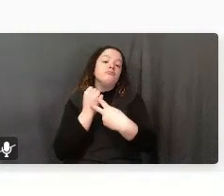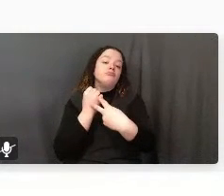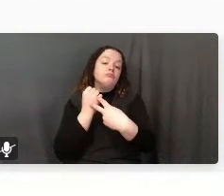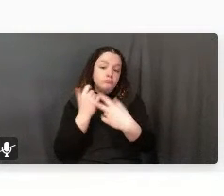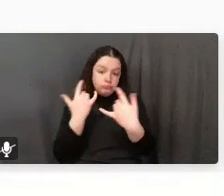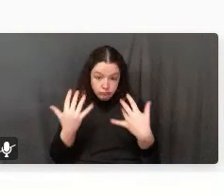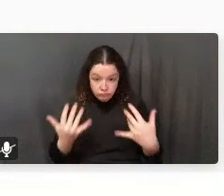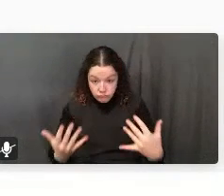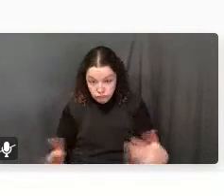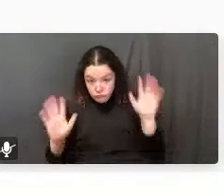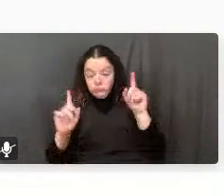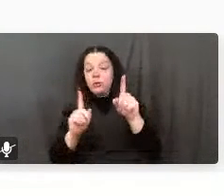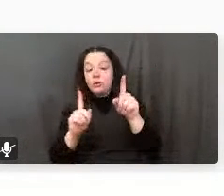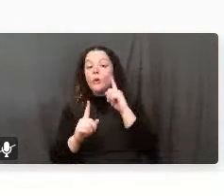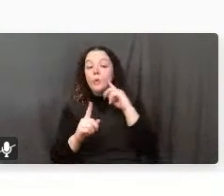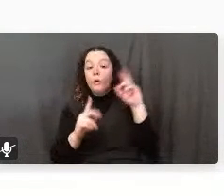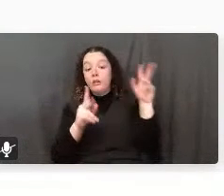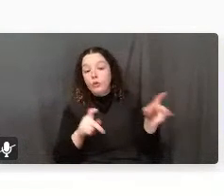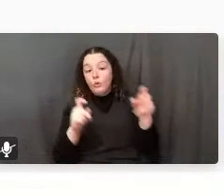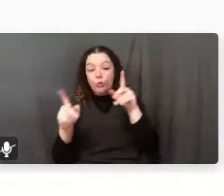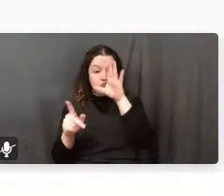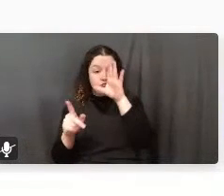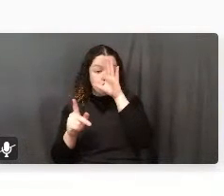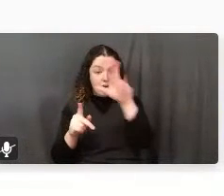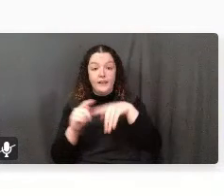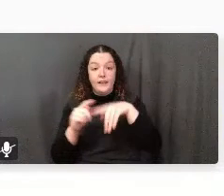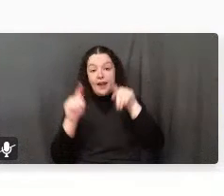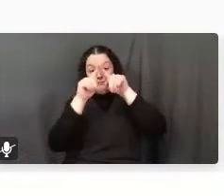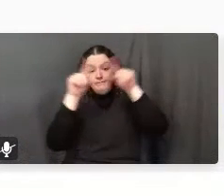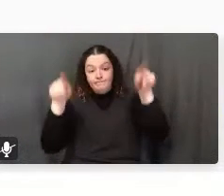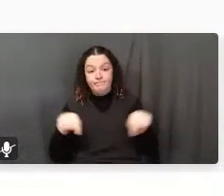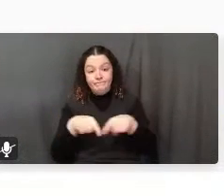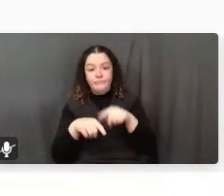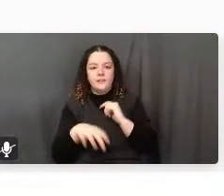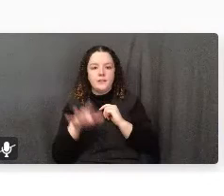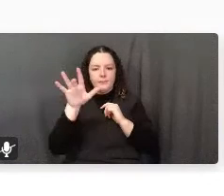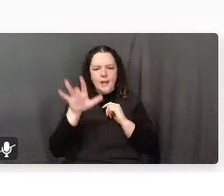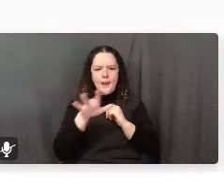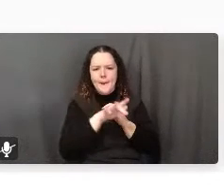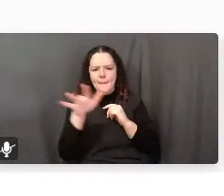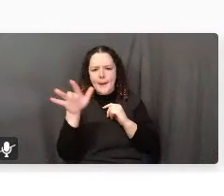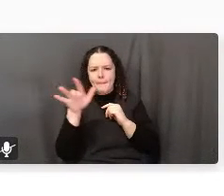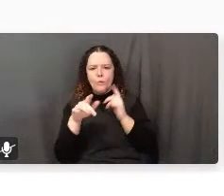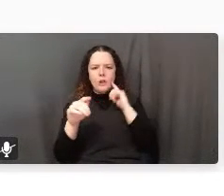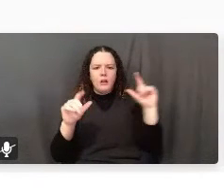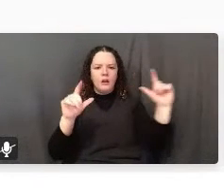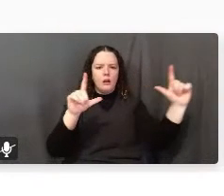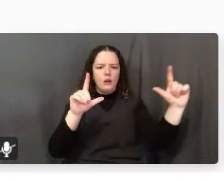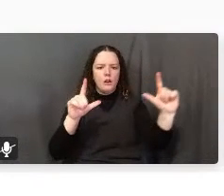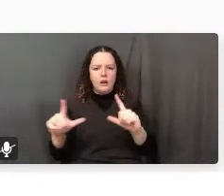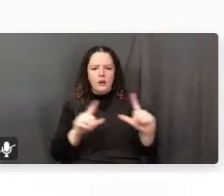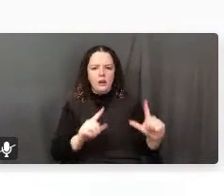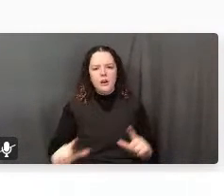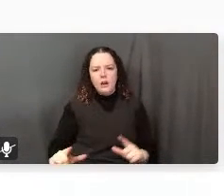it's going to load up directly from the template itself. So you can see as I'm clicking around here, different things will get highlighted. If I want to change this